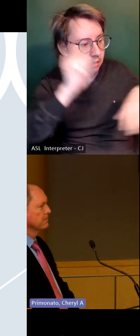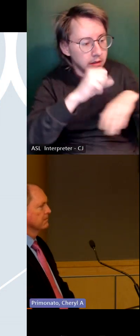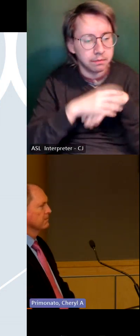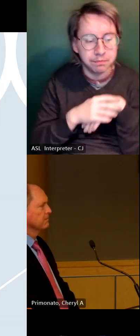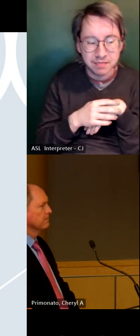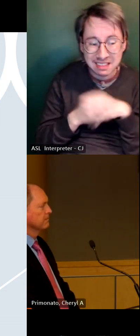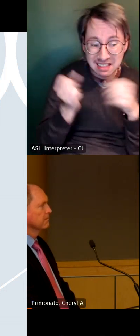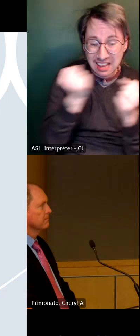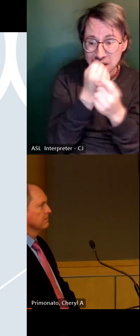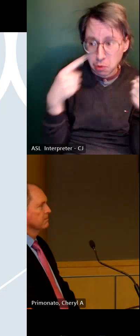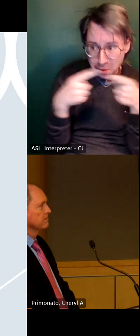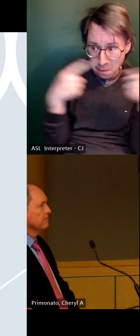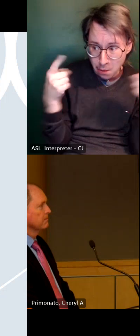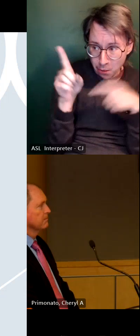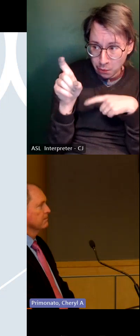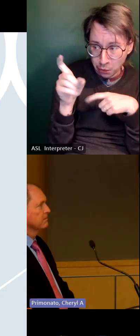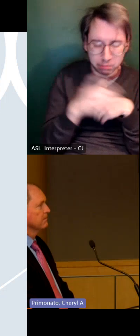opposed?